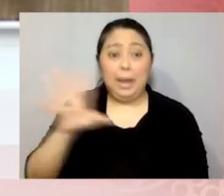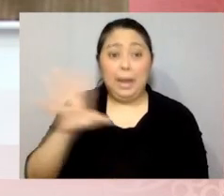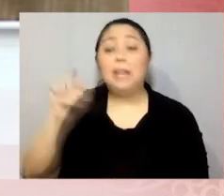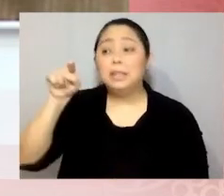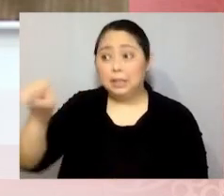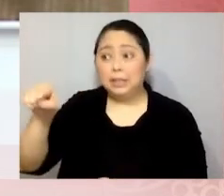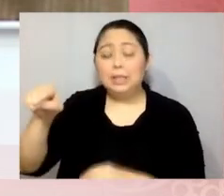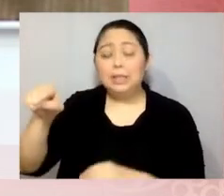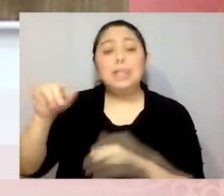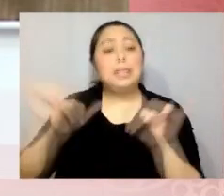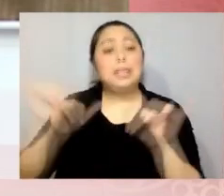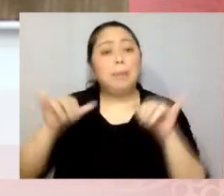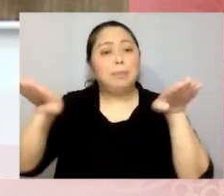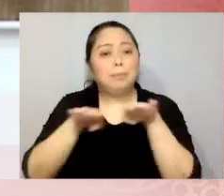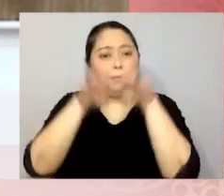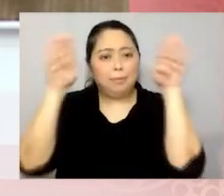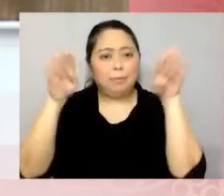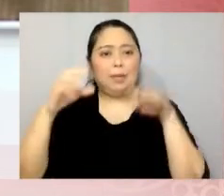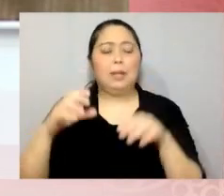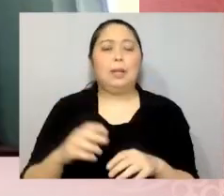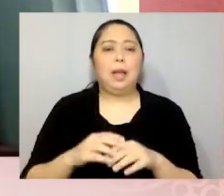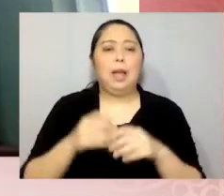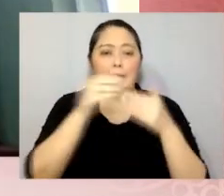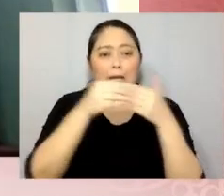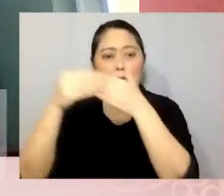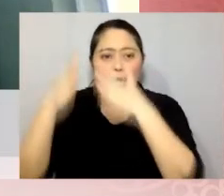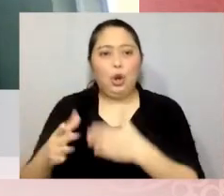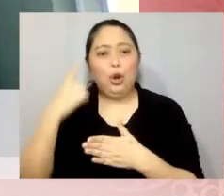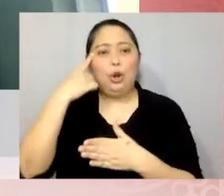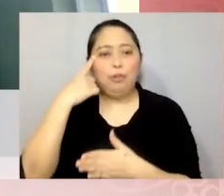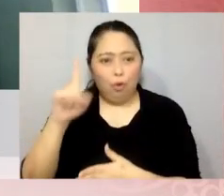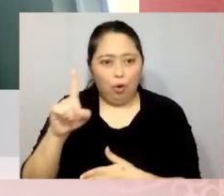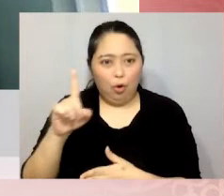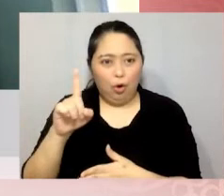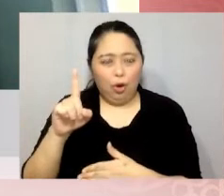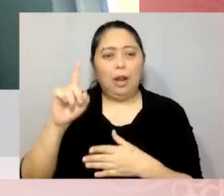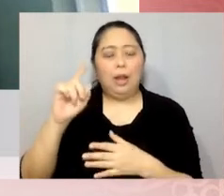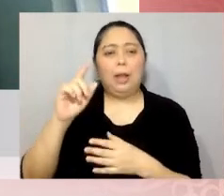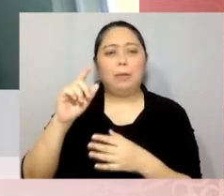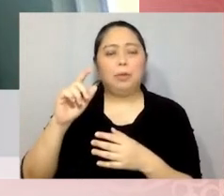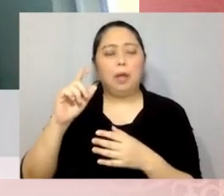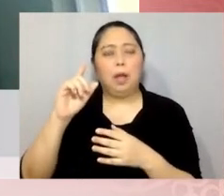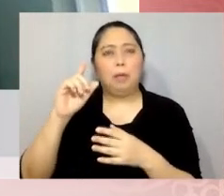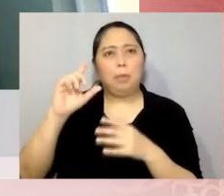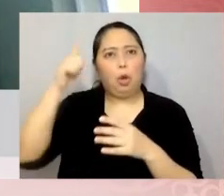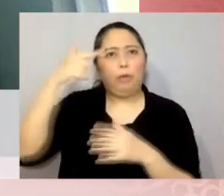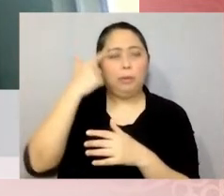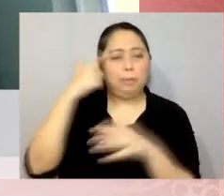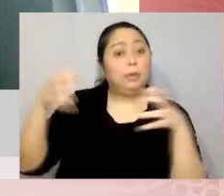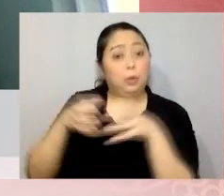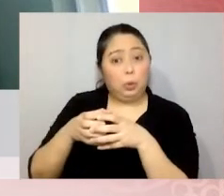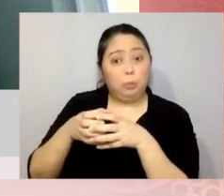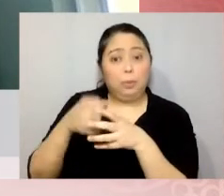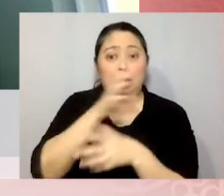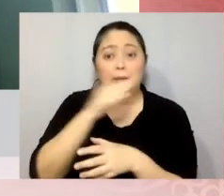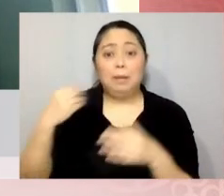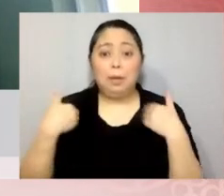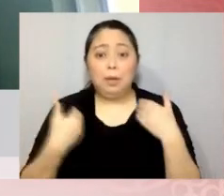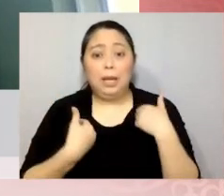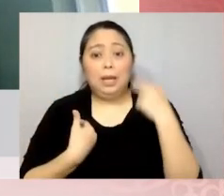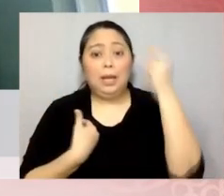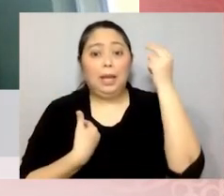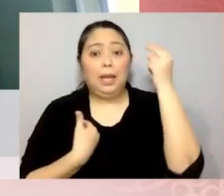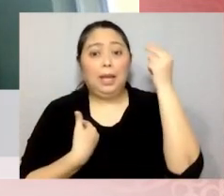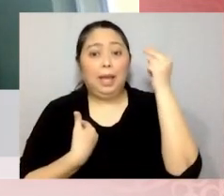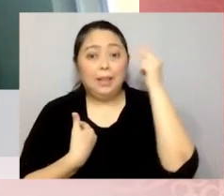co-chairs the Intergovernmental Relations Body and member of Interim Bangsamoro Parliament, Nabil Tan. I would like to